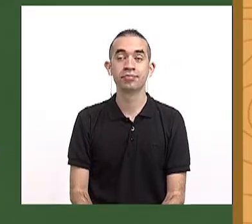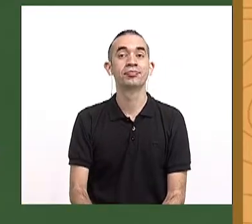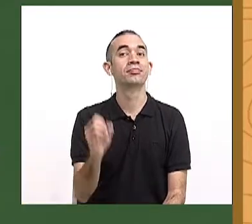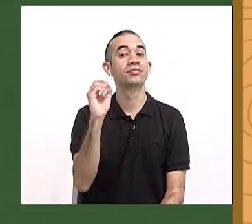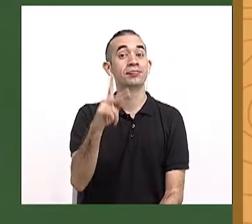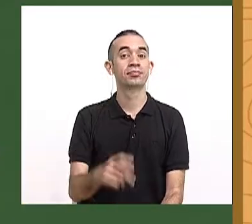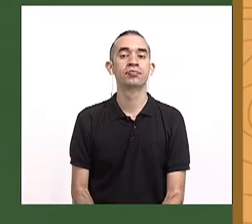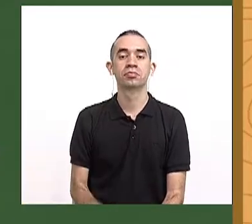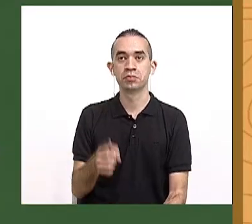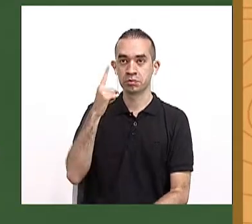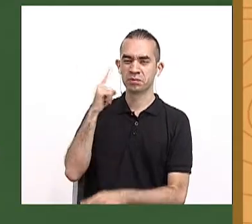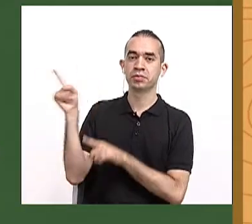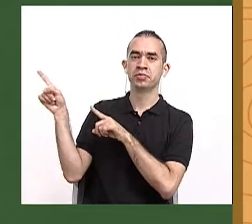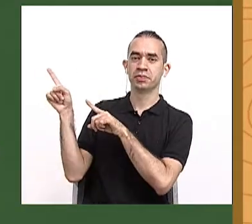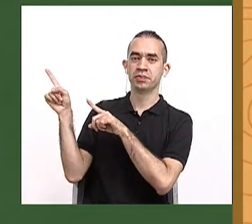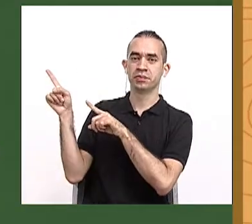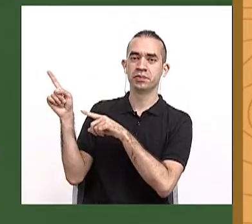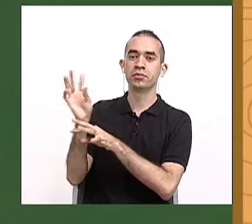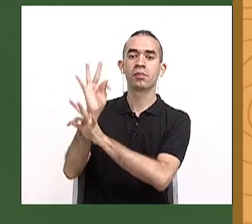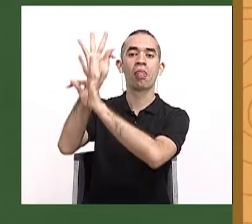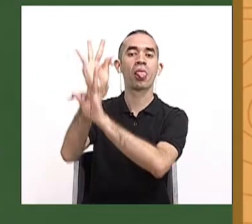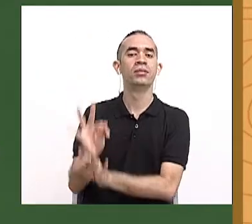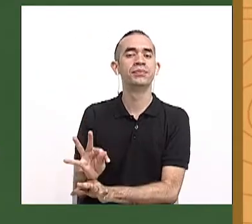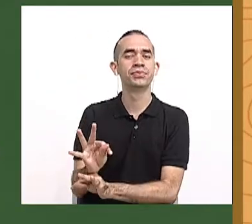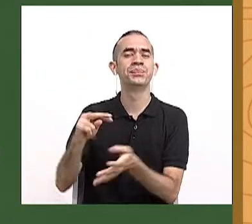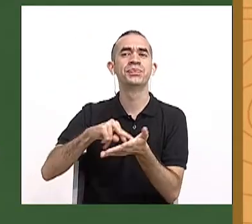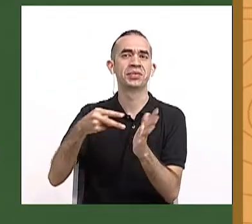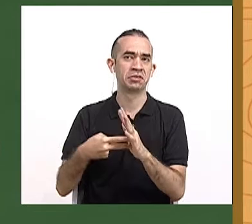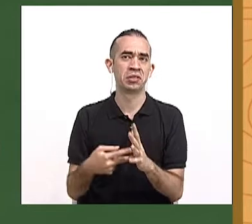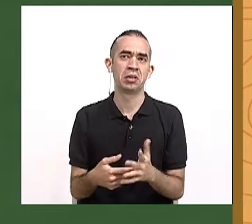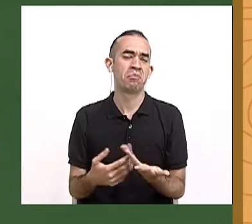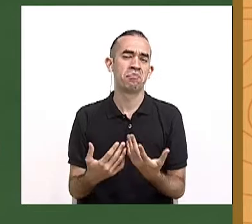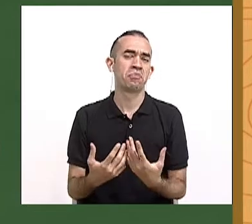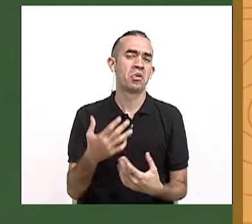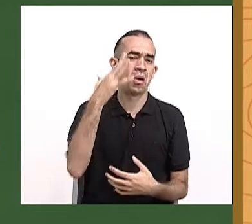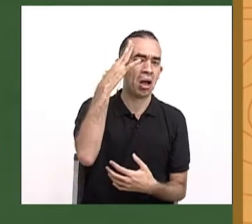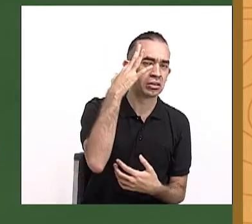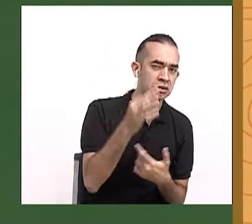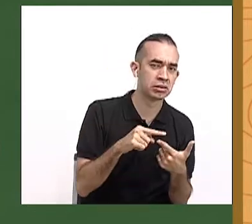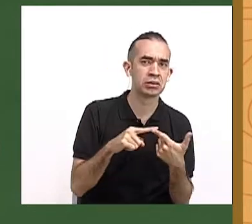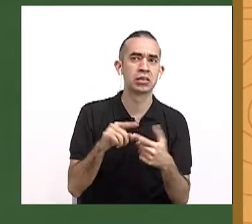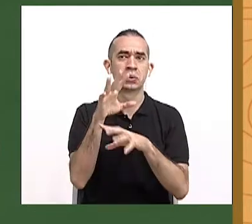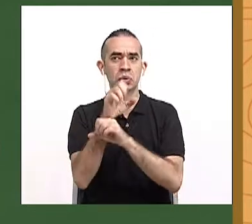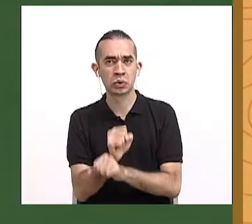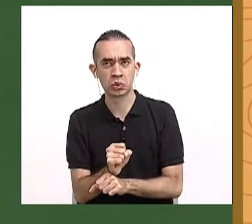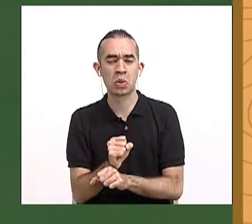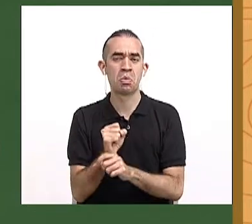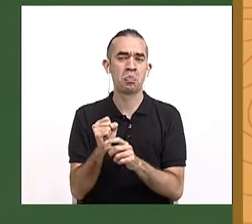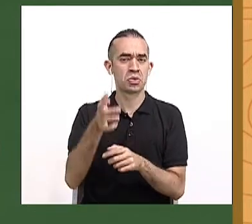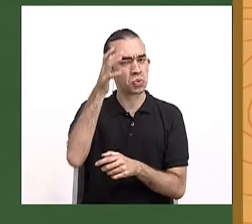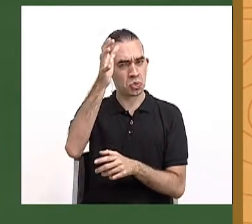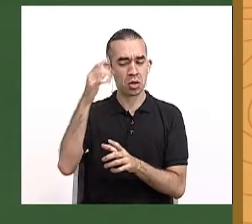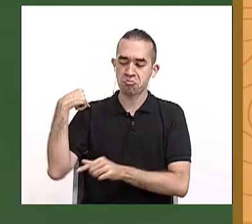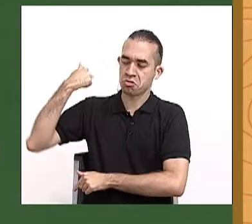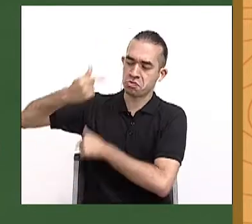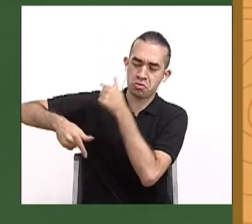Okay, tradition, the beliefs, customs, and mores of a culture handed down from one generation to the next.